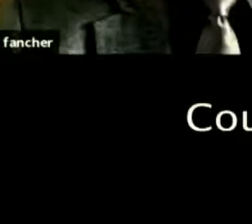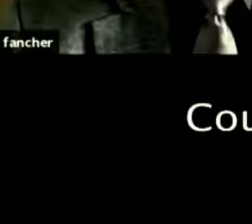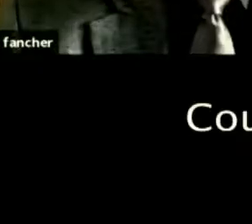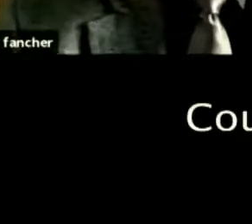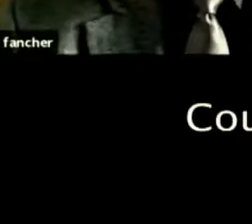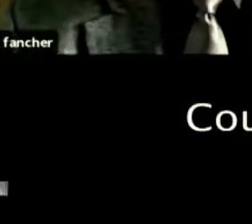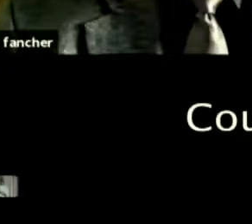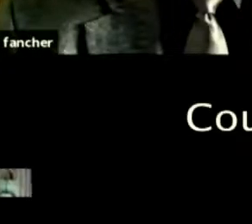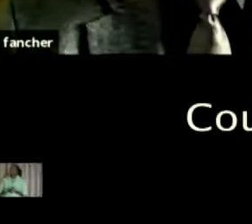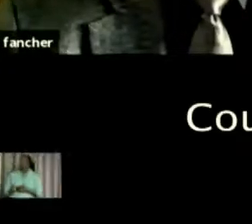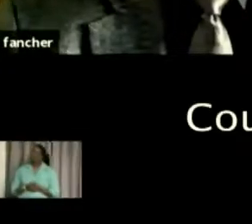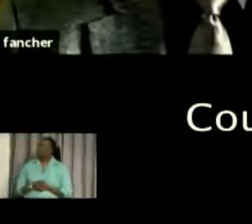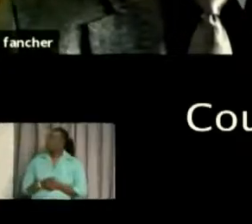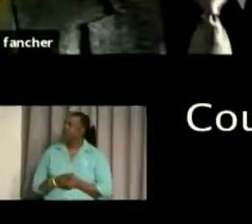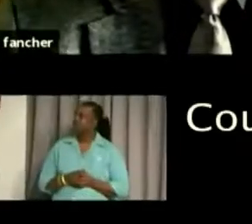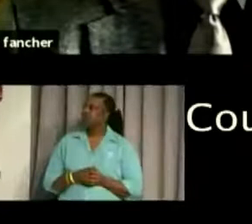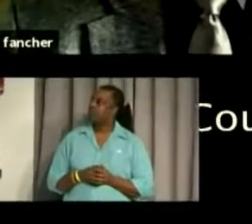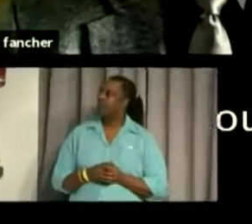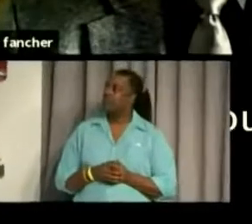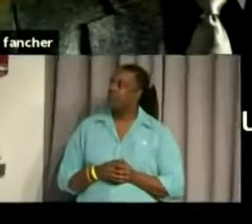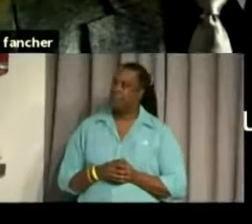Now, Ms. Shariff, are you